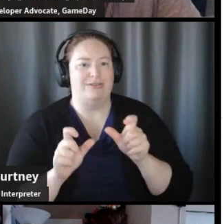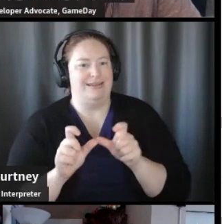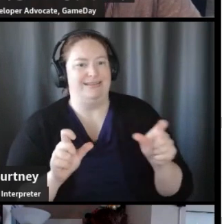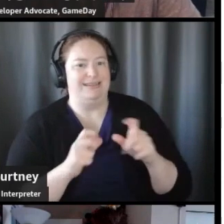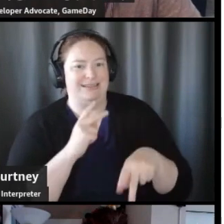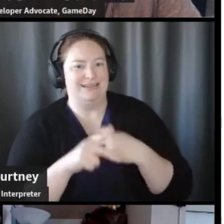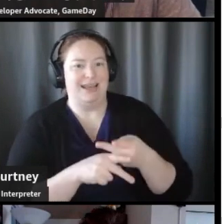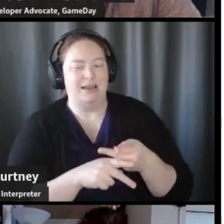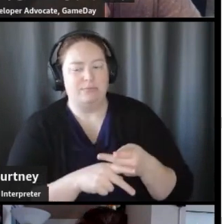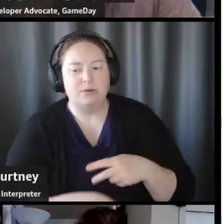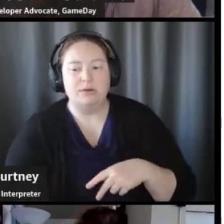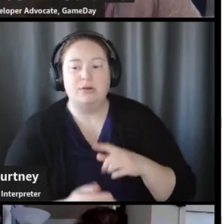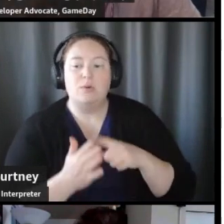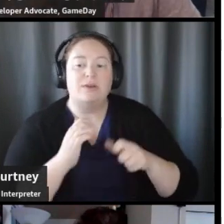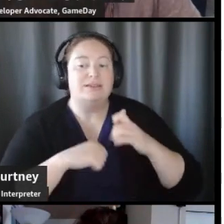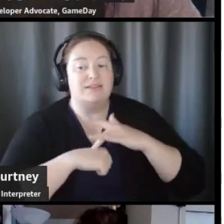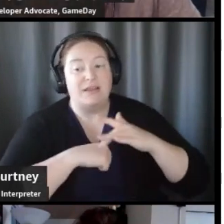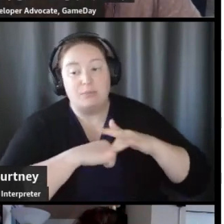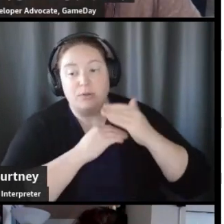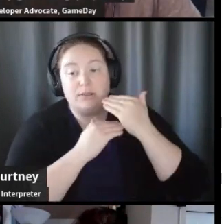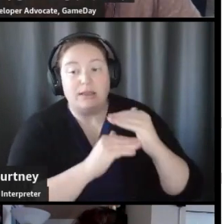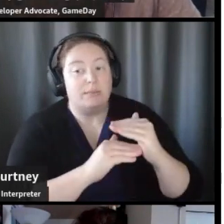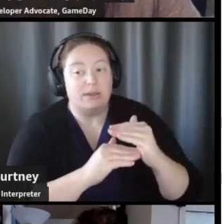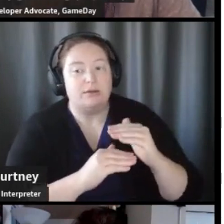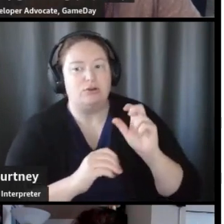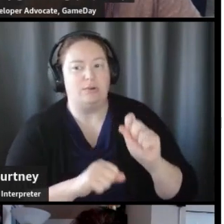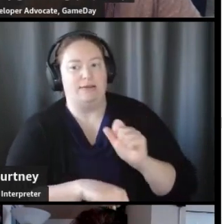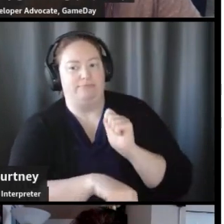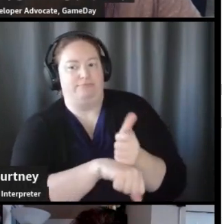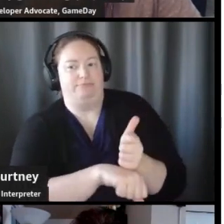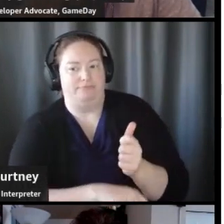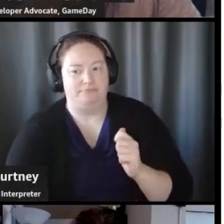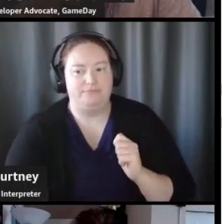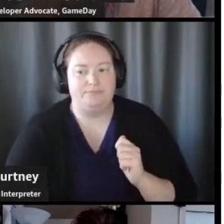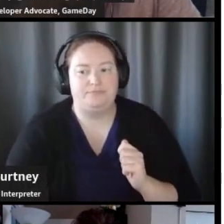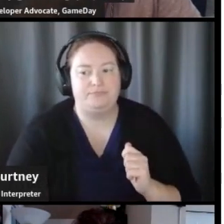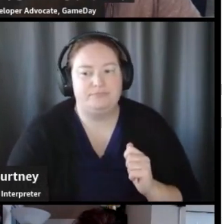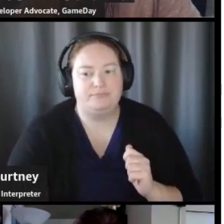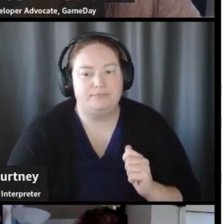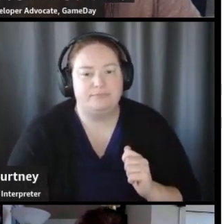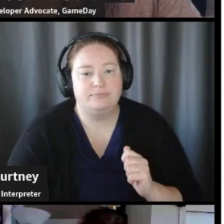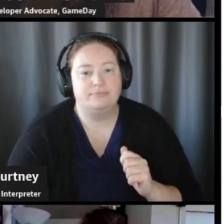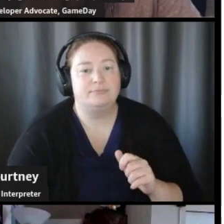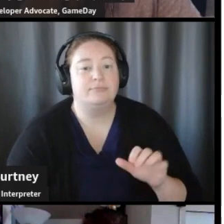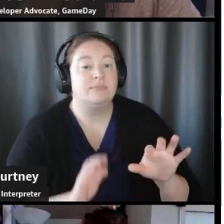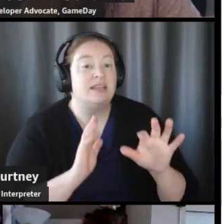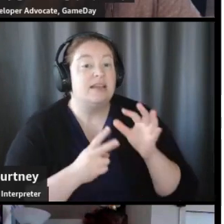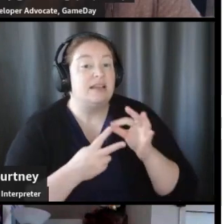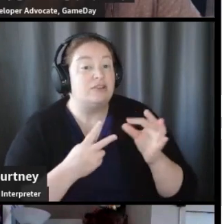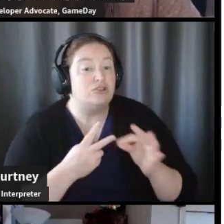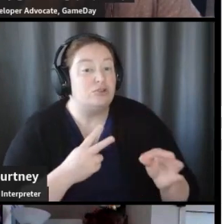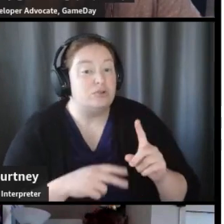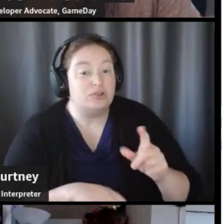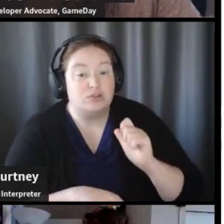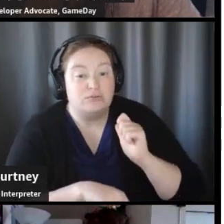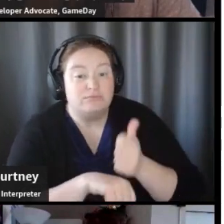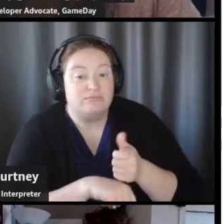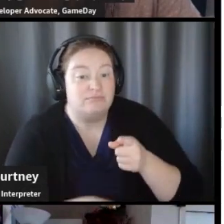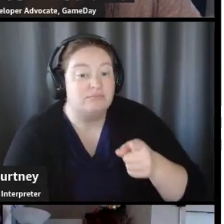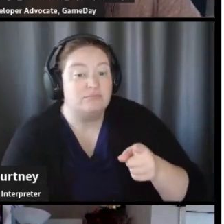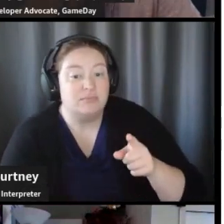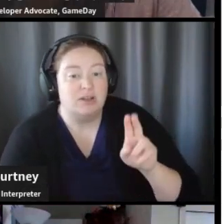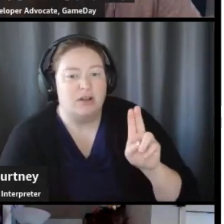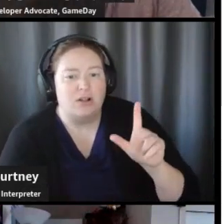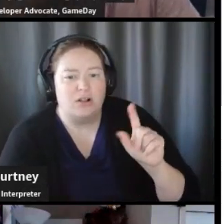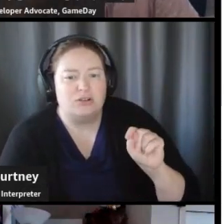is the available limit, you will be able to configure the domain. You can choose to enable ultra-warm nodes. Small call out, the ultra-warm nodes